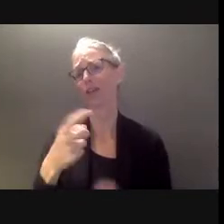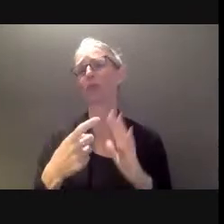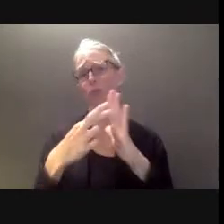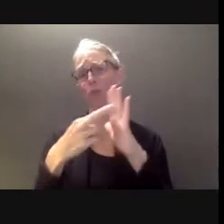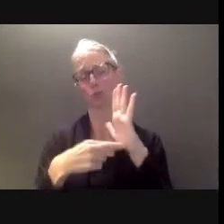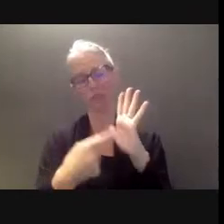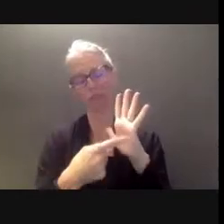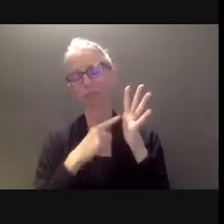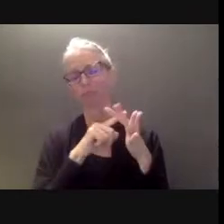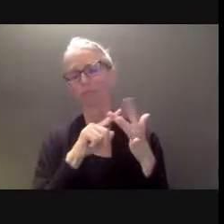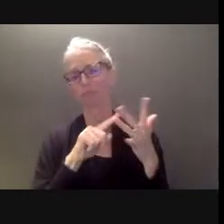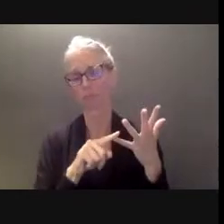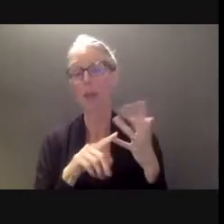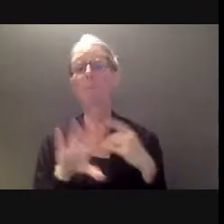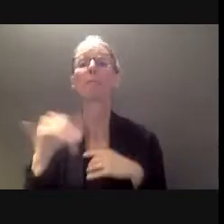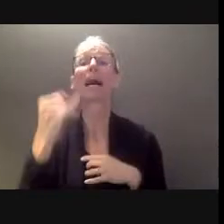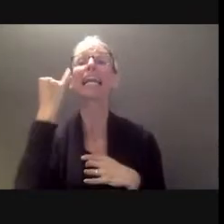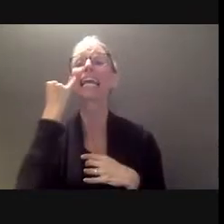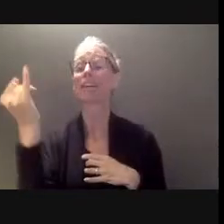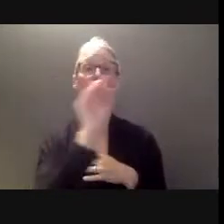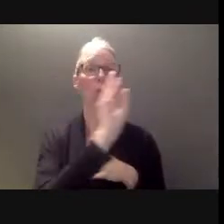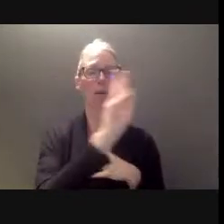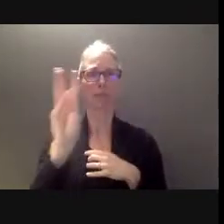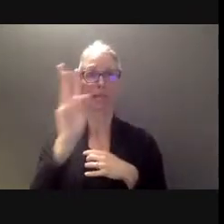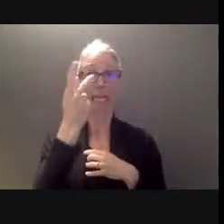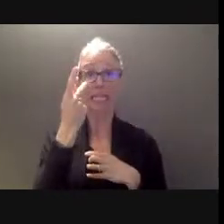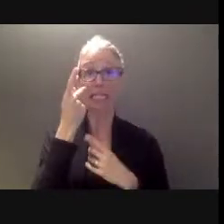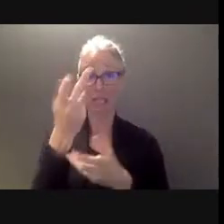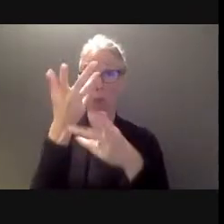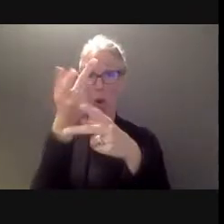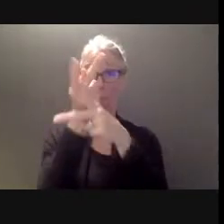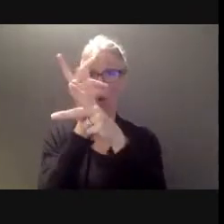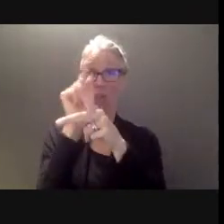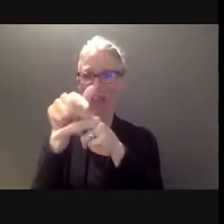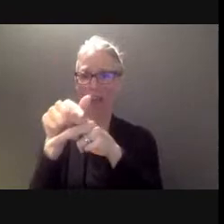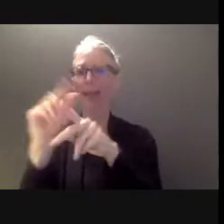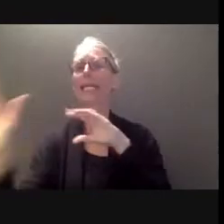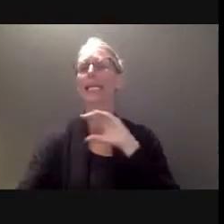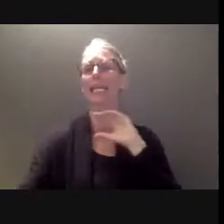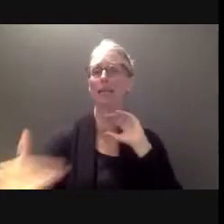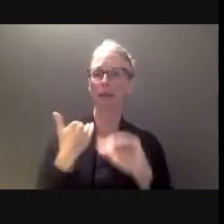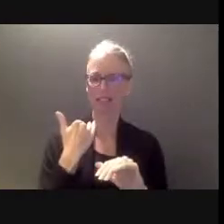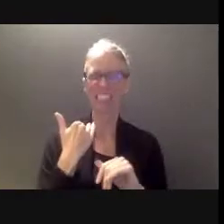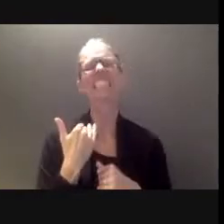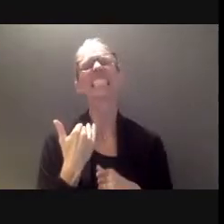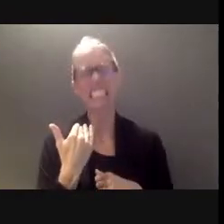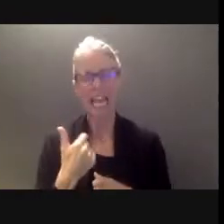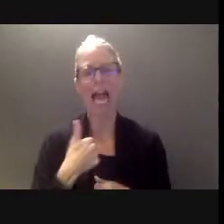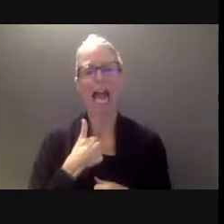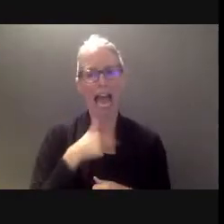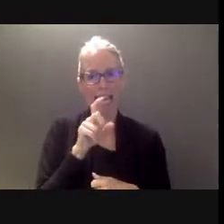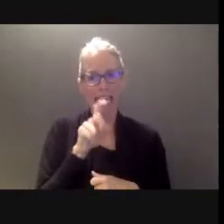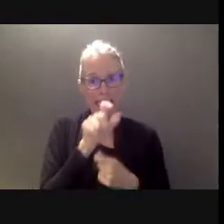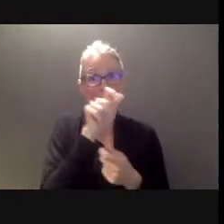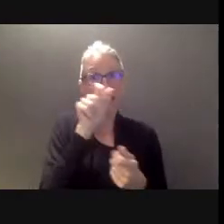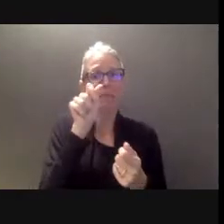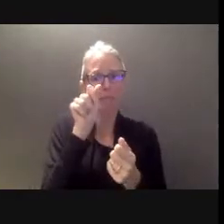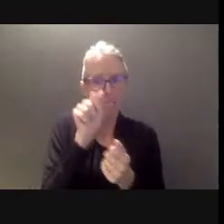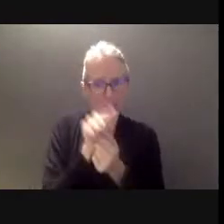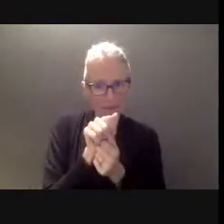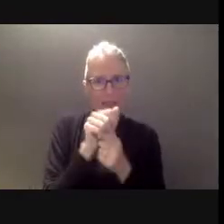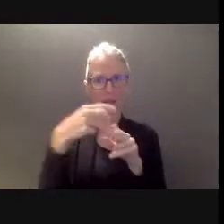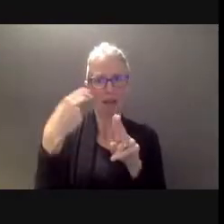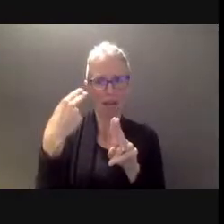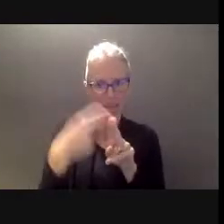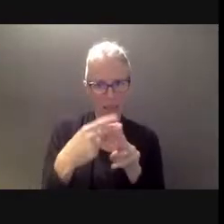check something out and then email them and let them know that you would need a specific type of cleanser, then they could work with you on that.